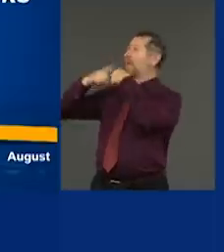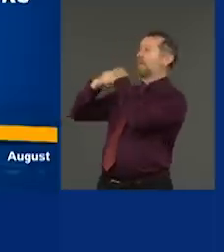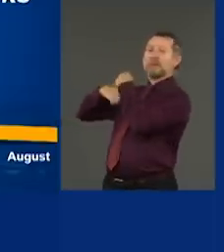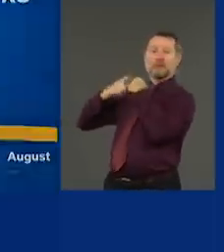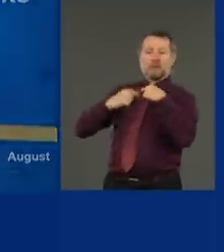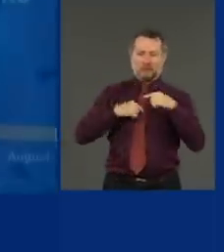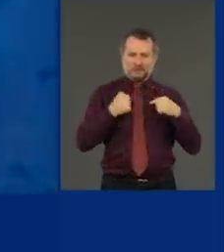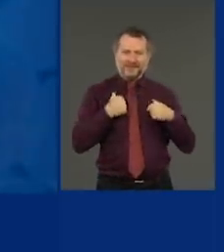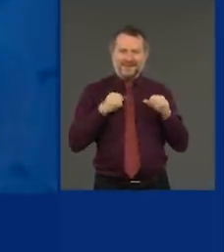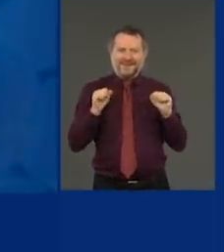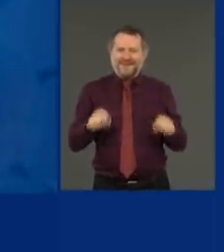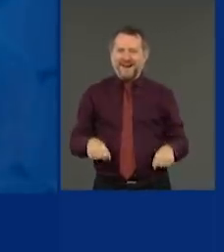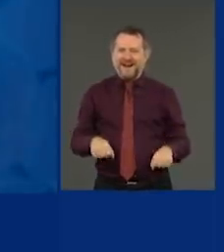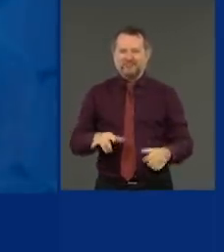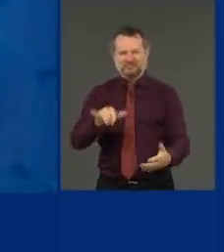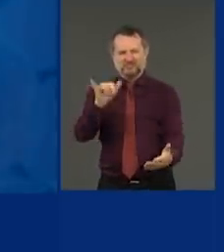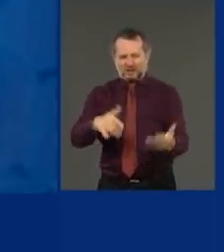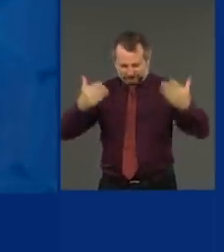New Yorkers do.